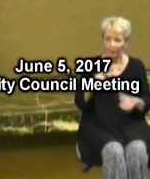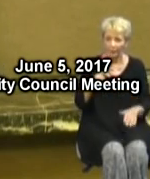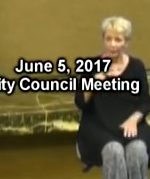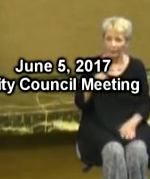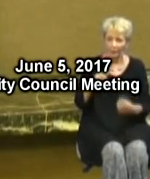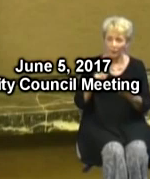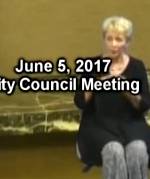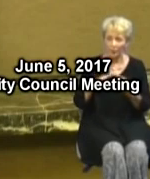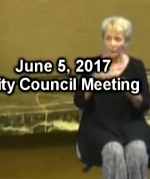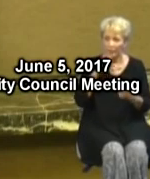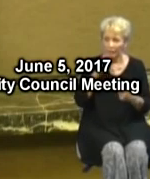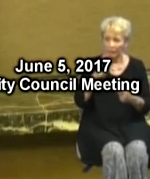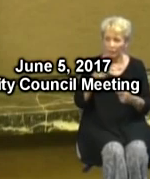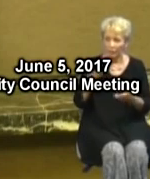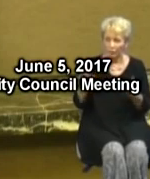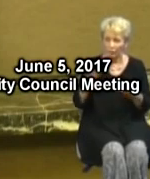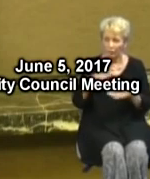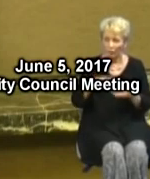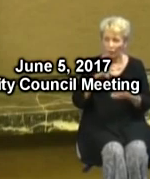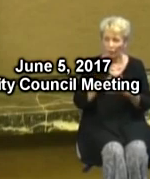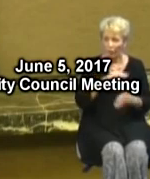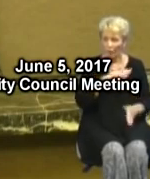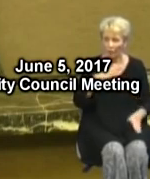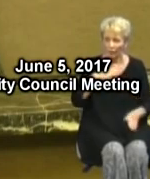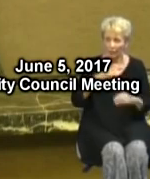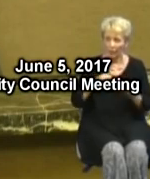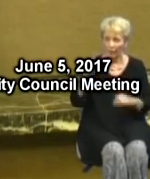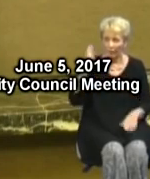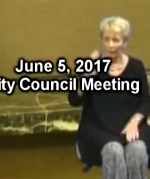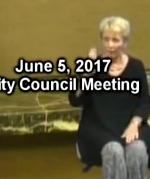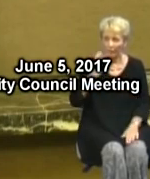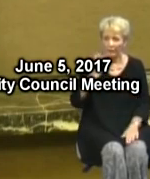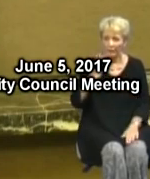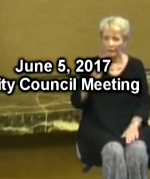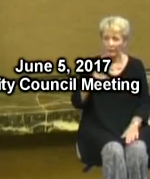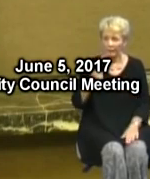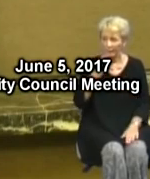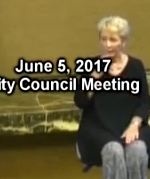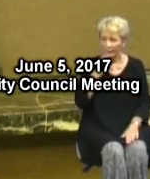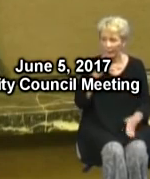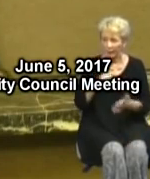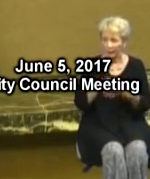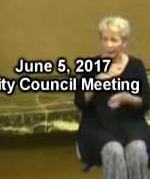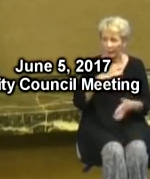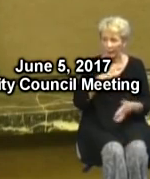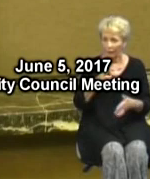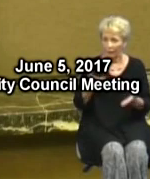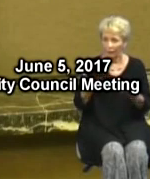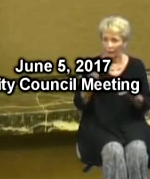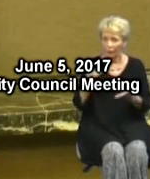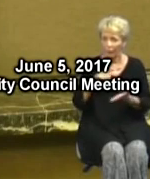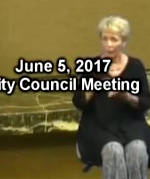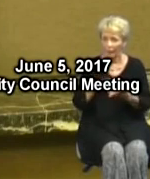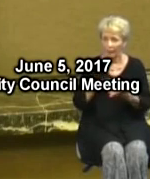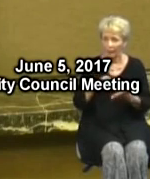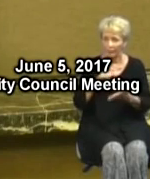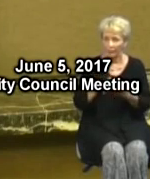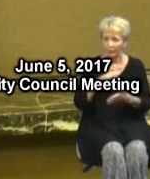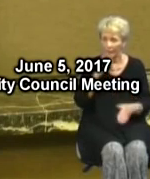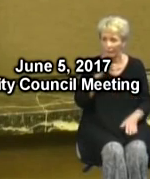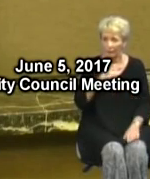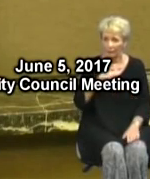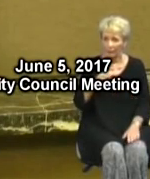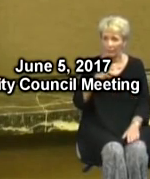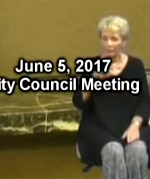And one of those has served on this board in the past and has indicated that he would like to serve again, and that one is